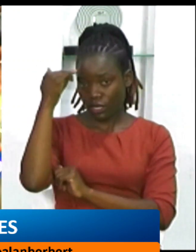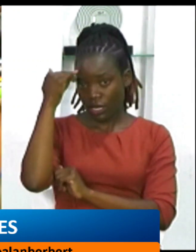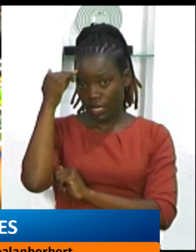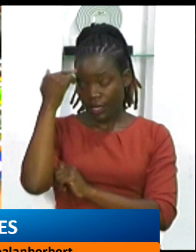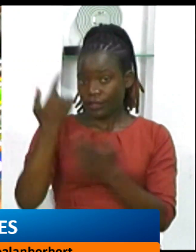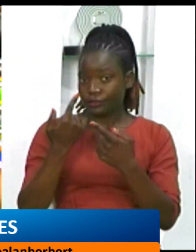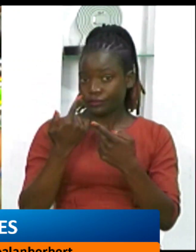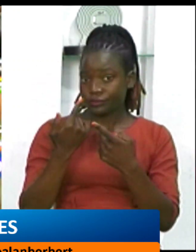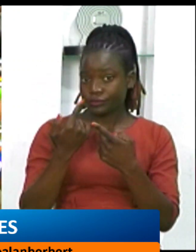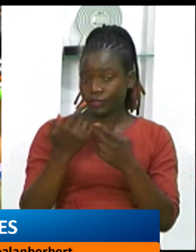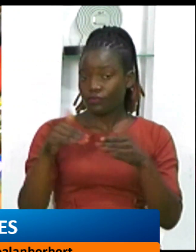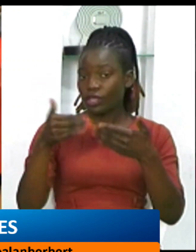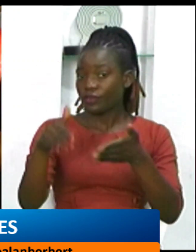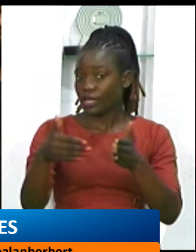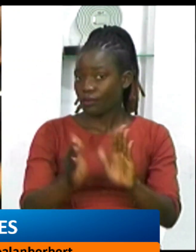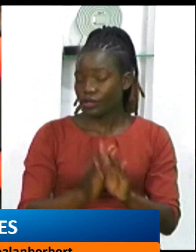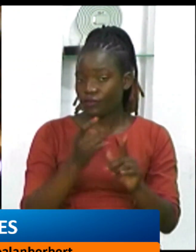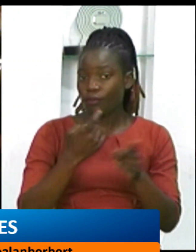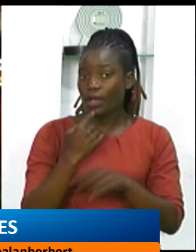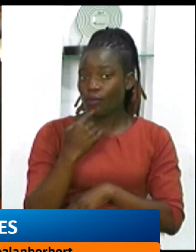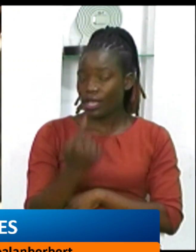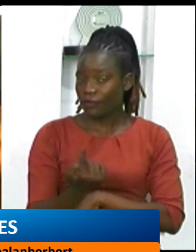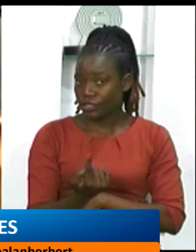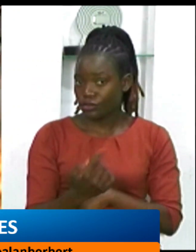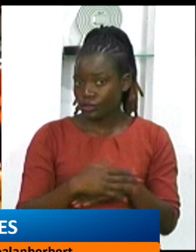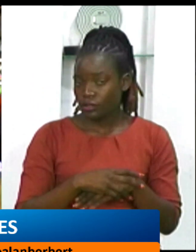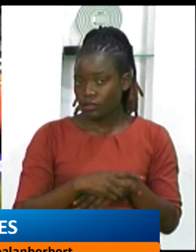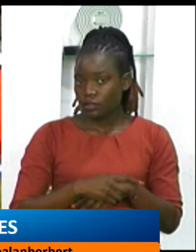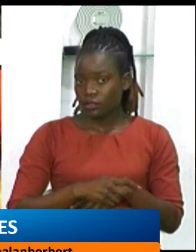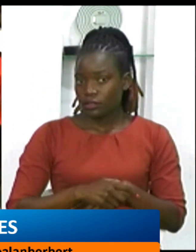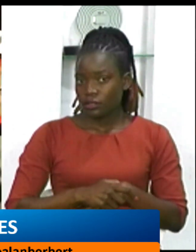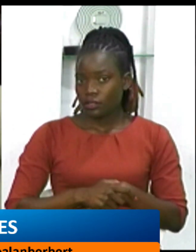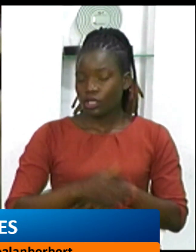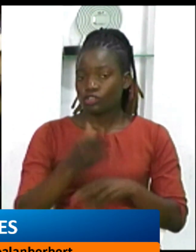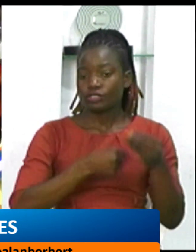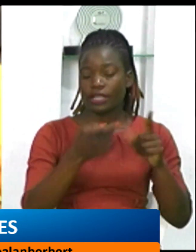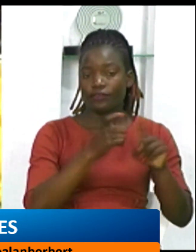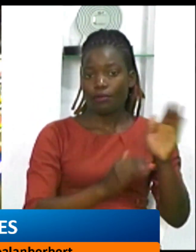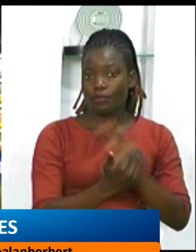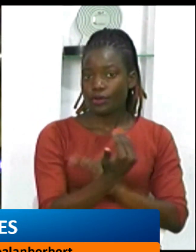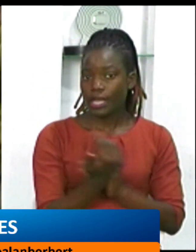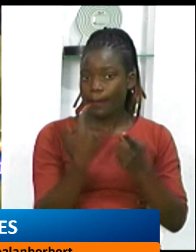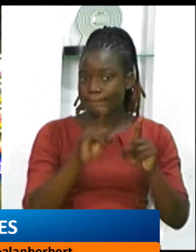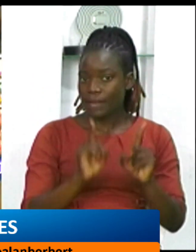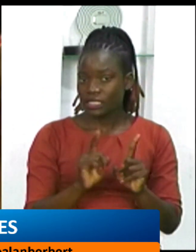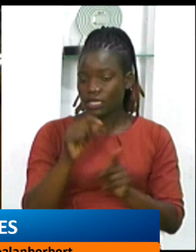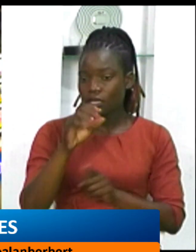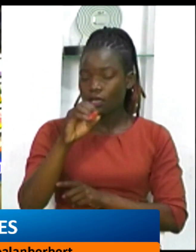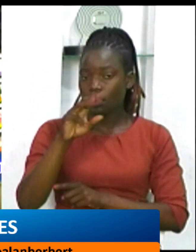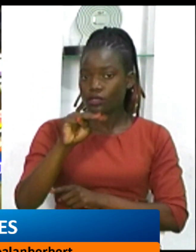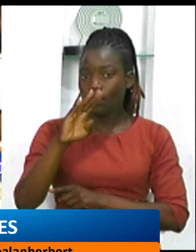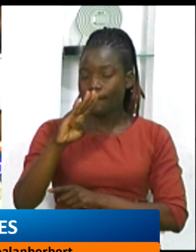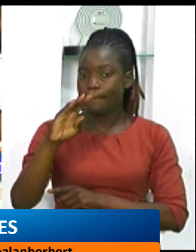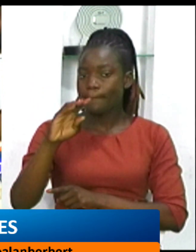kama kutoka Moi Avenue, kutoka Rodhuri Avenue, tuuzie kutoka asubuhi, lakini Tom Mboya Street hatuna